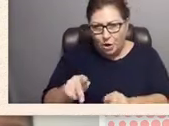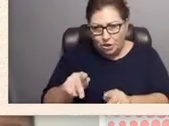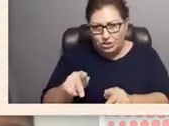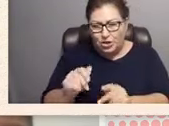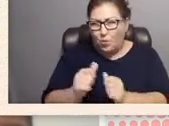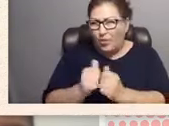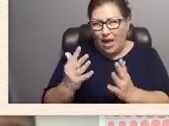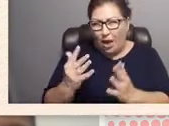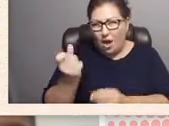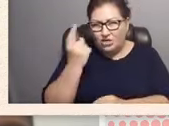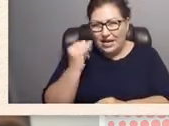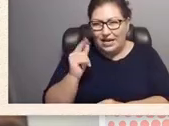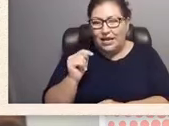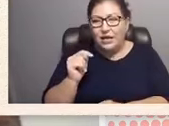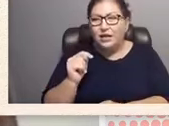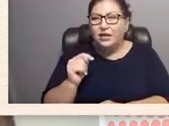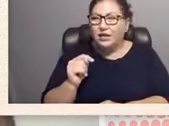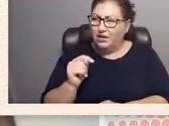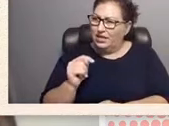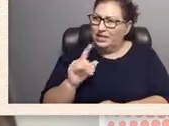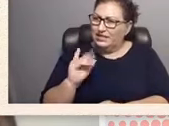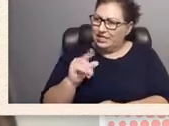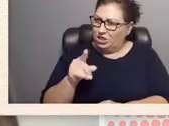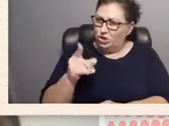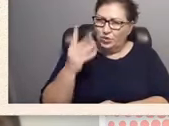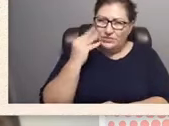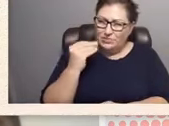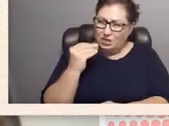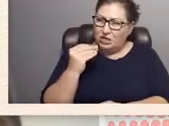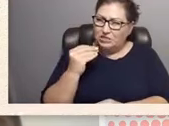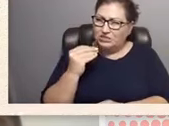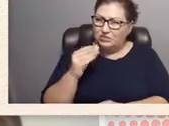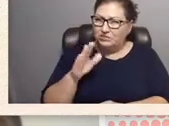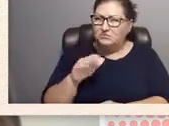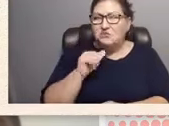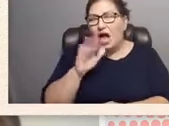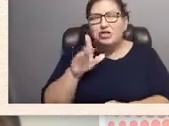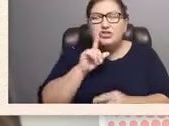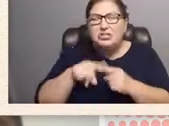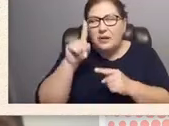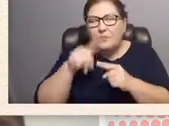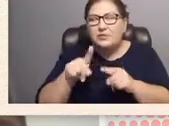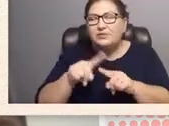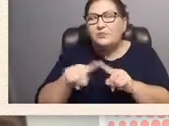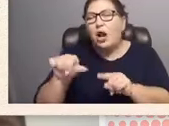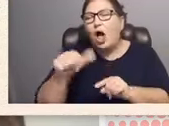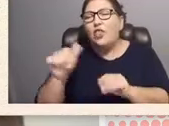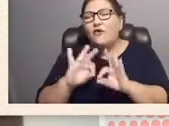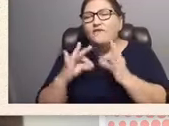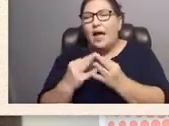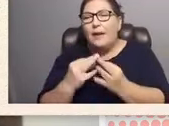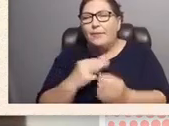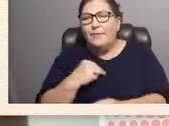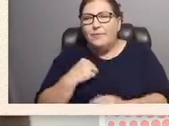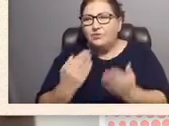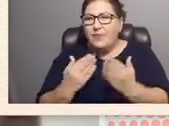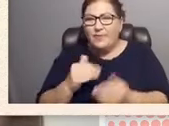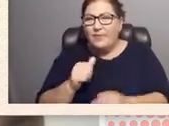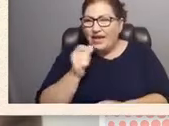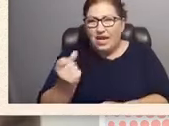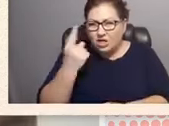there are times that maybe not your siblings, but other family members didn't understand how you have handled